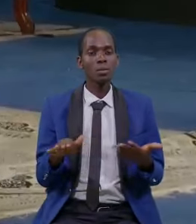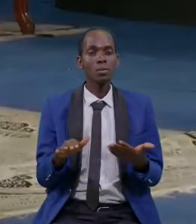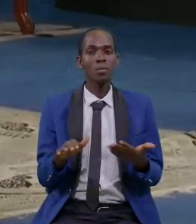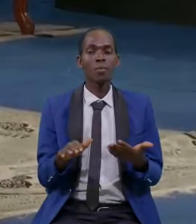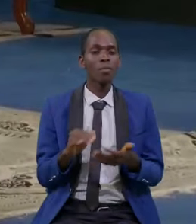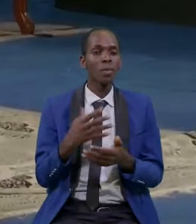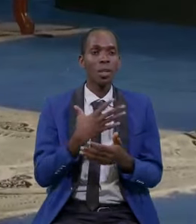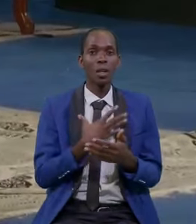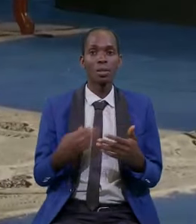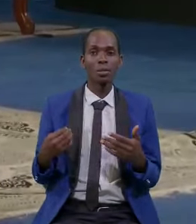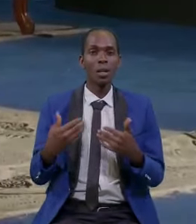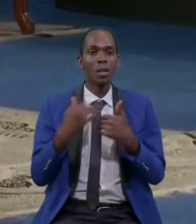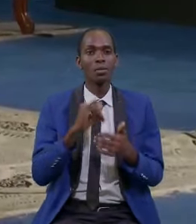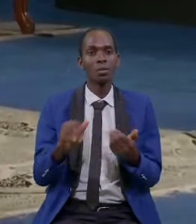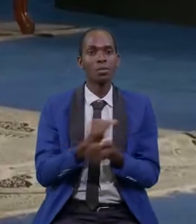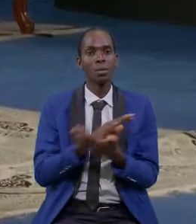in his flesh,